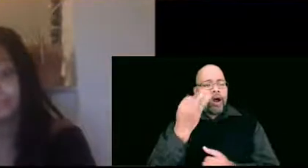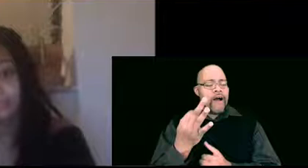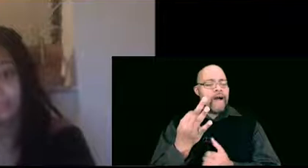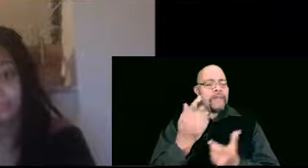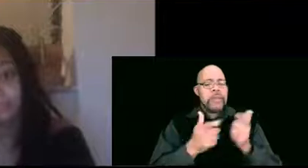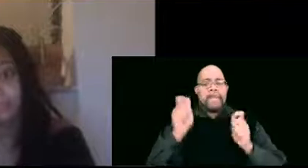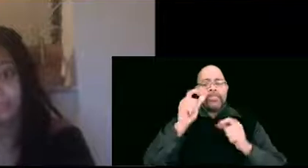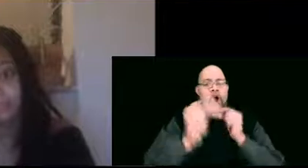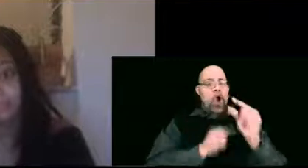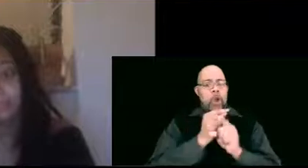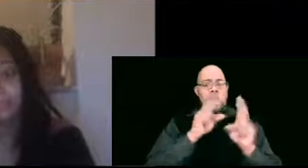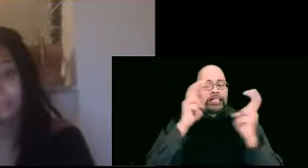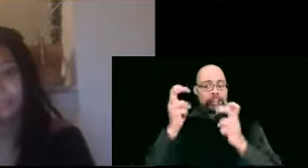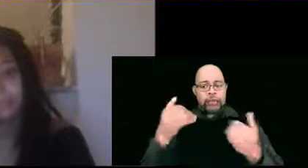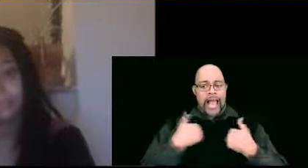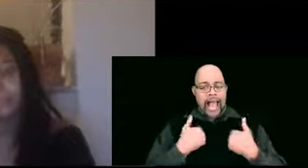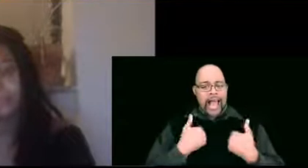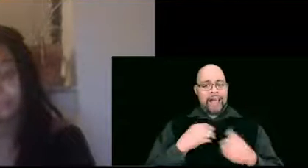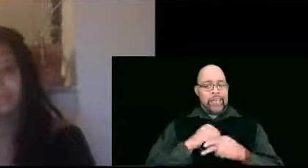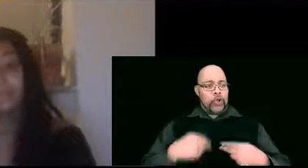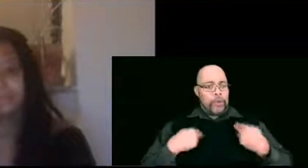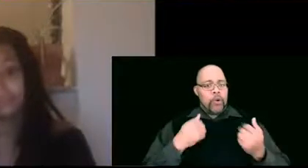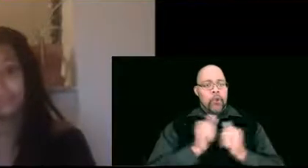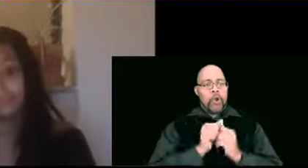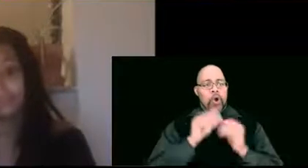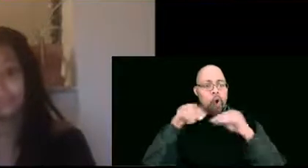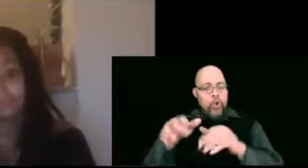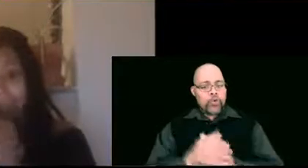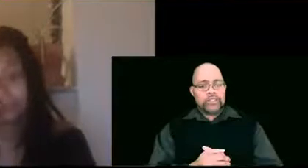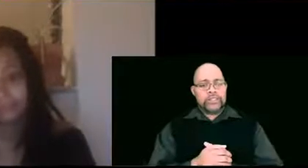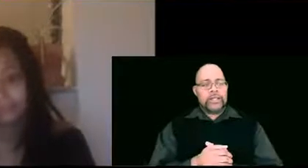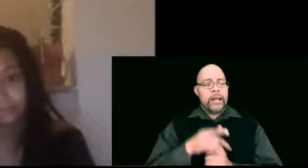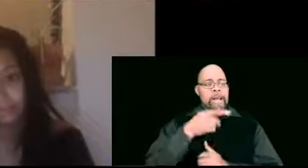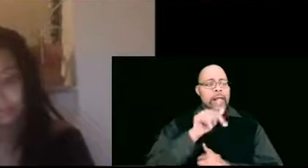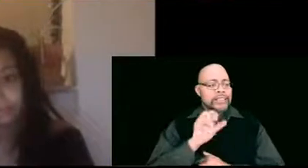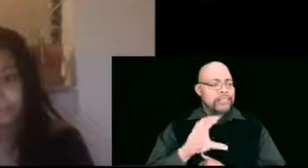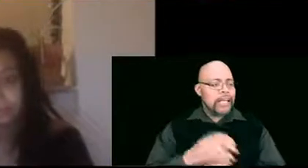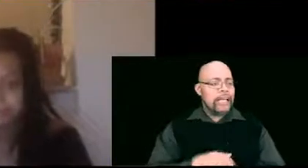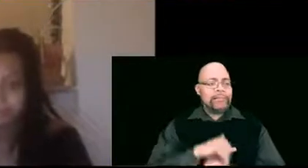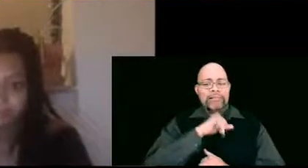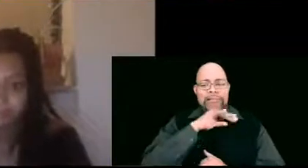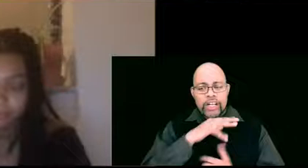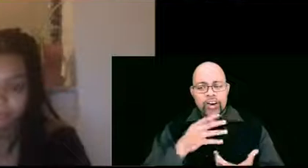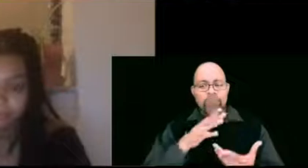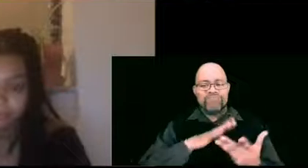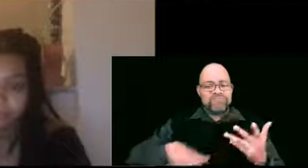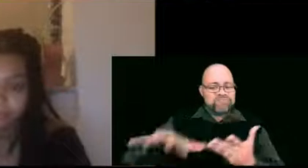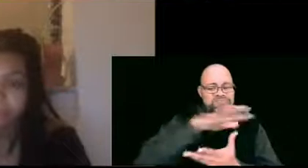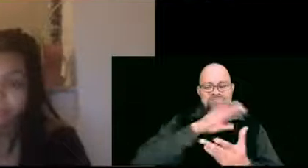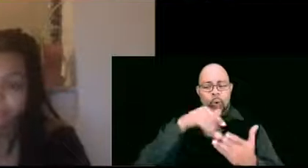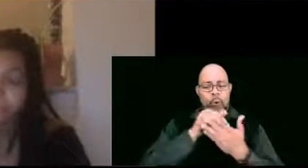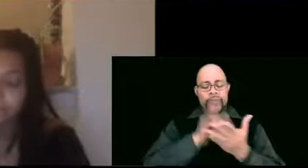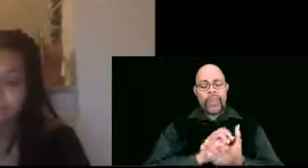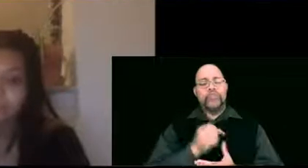solve one of the biggest global issues that we have in humanity with like ocean plastics and littering and all of